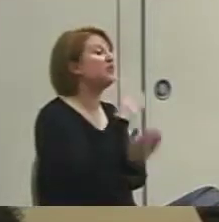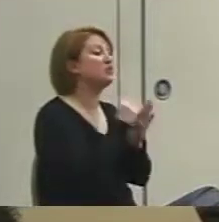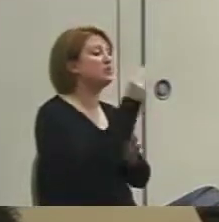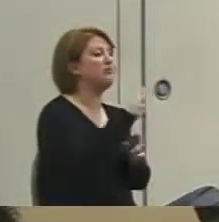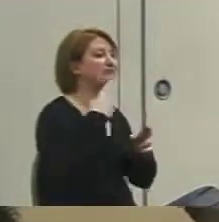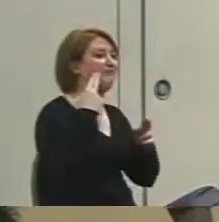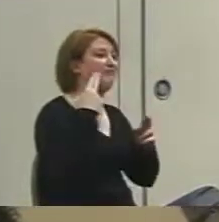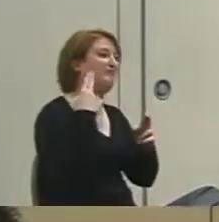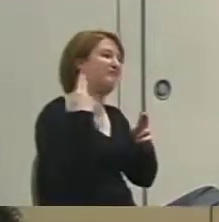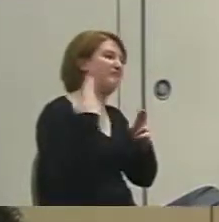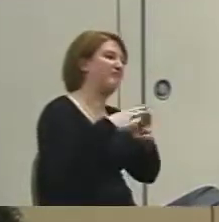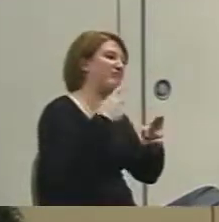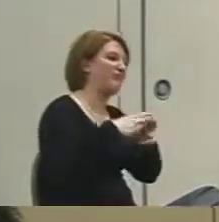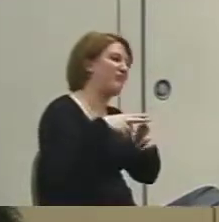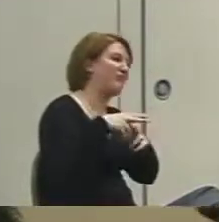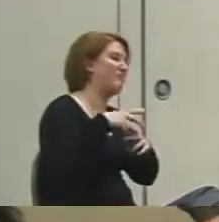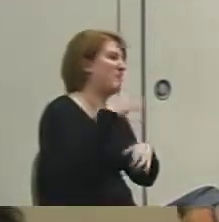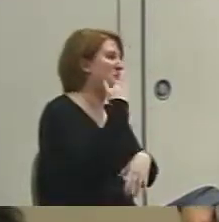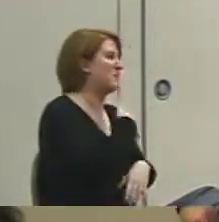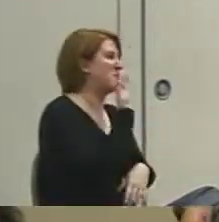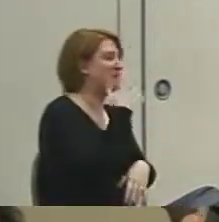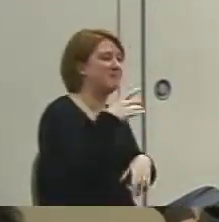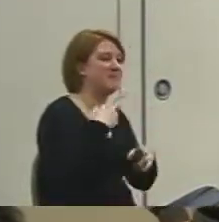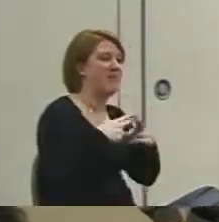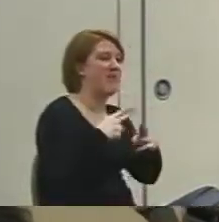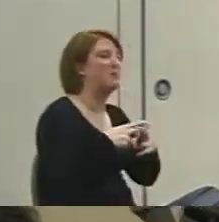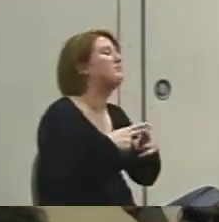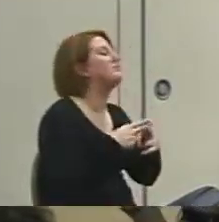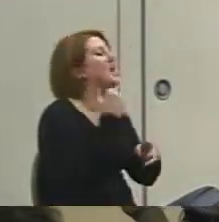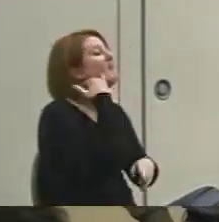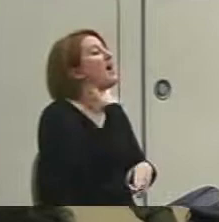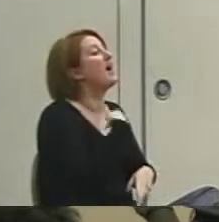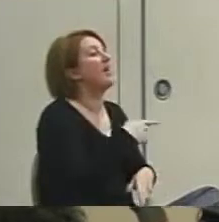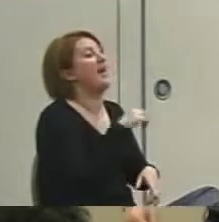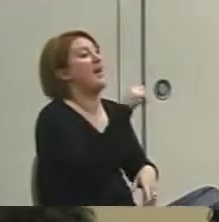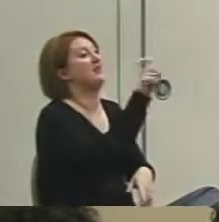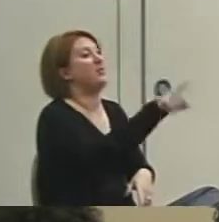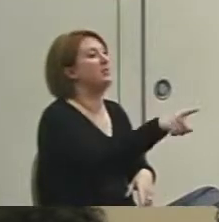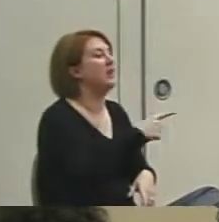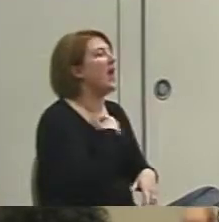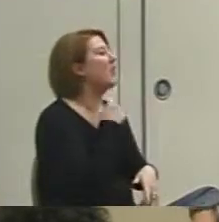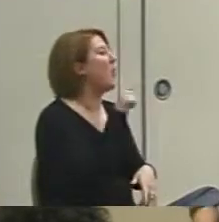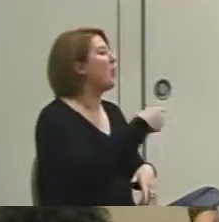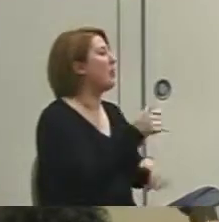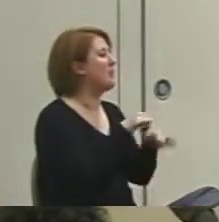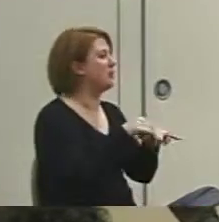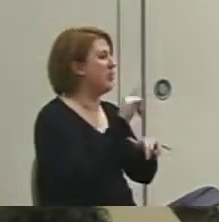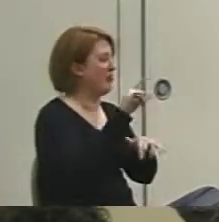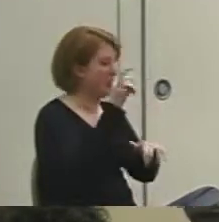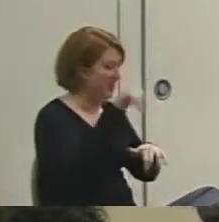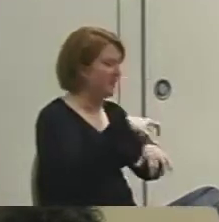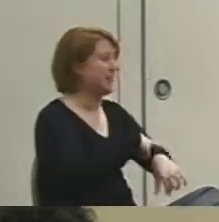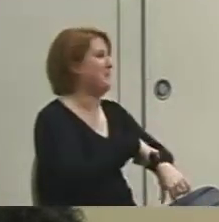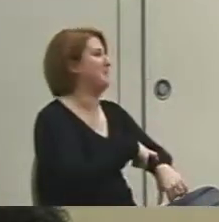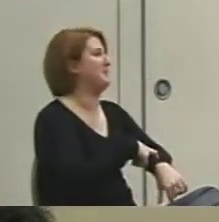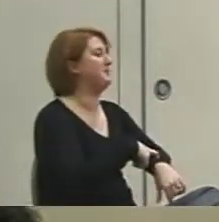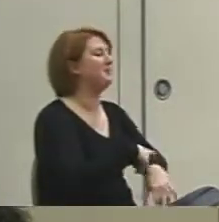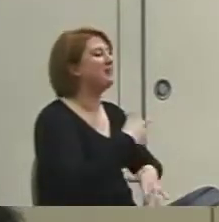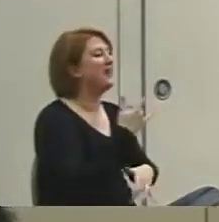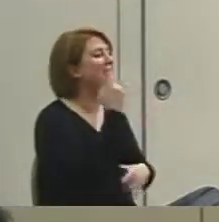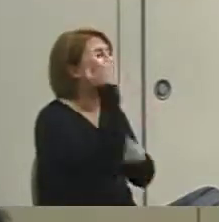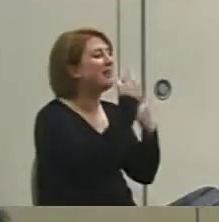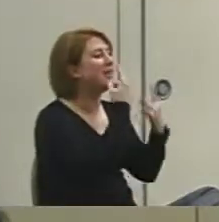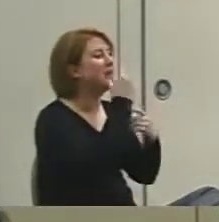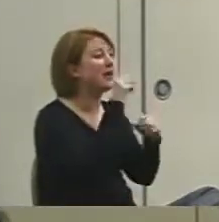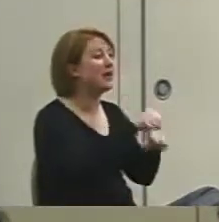he will. Then I only measure when they call him a name. When I ask him a question, he will. Then you only measure when you ask a question. So think about those things. And then